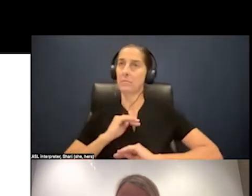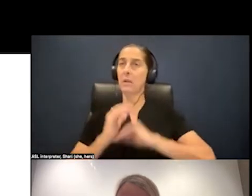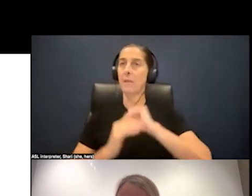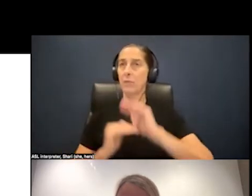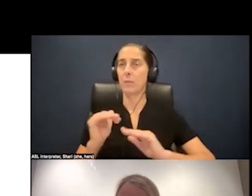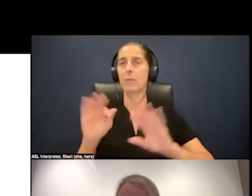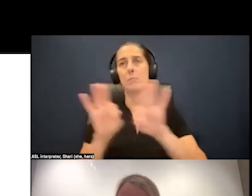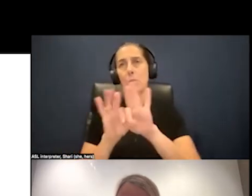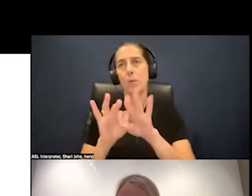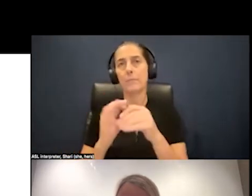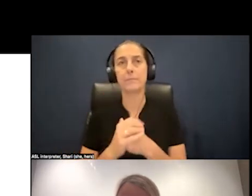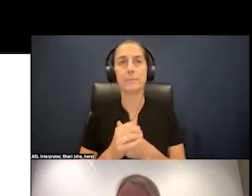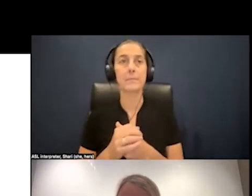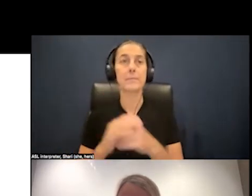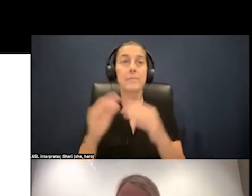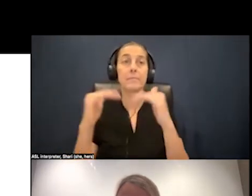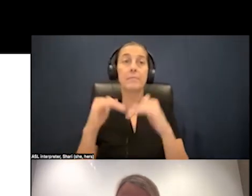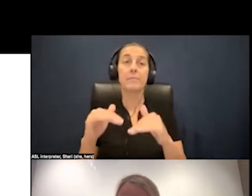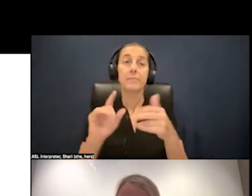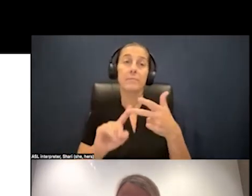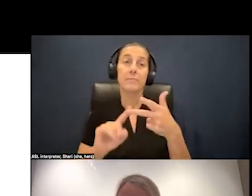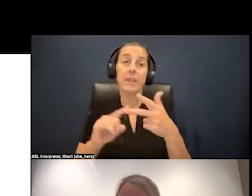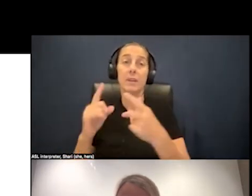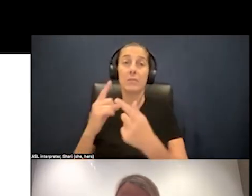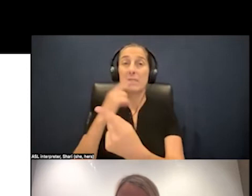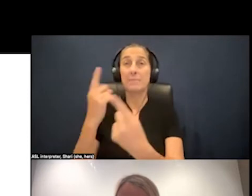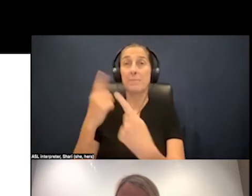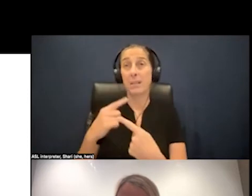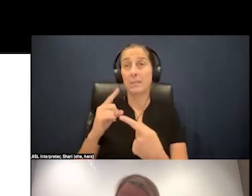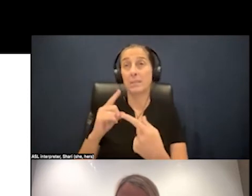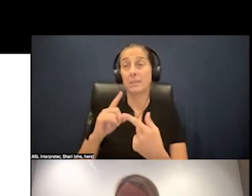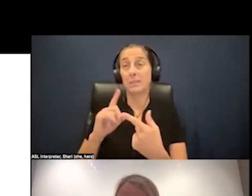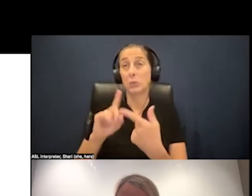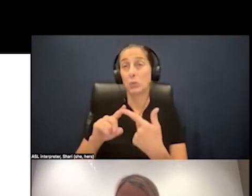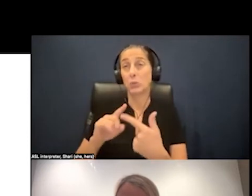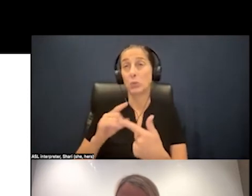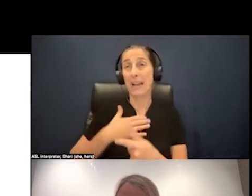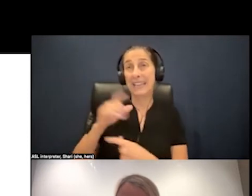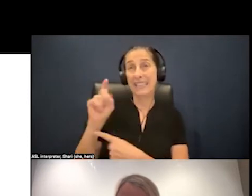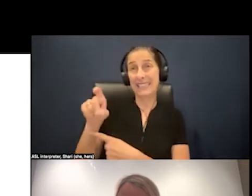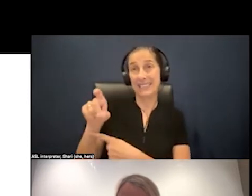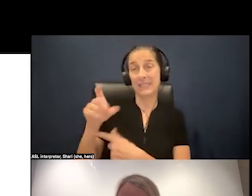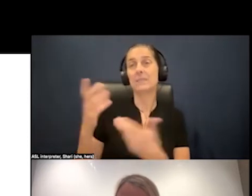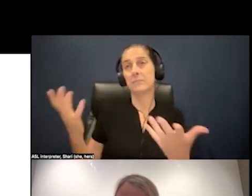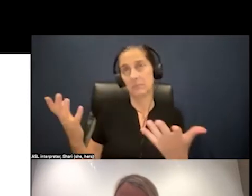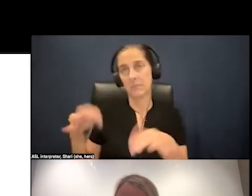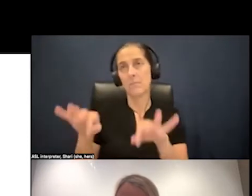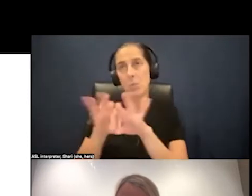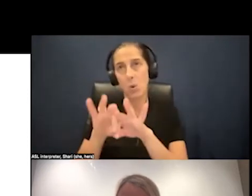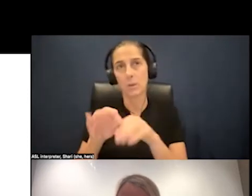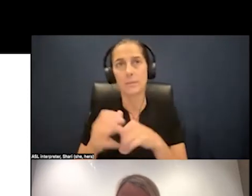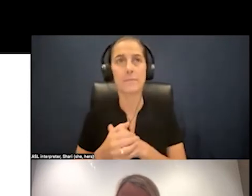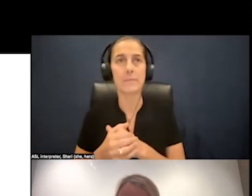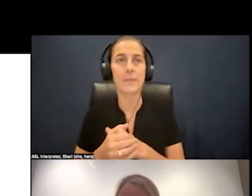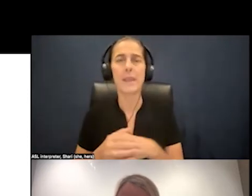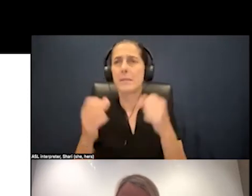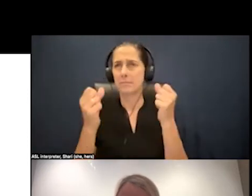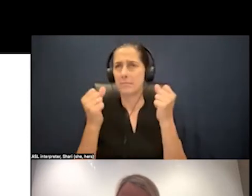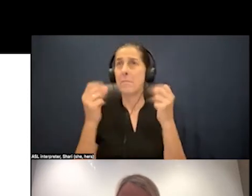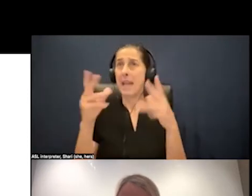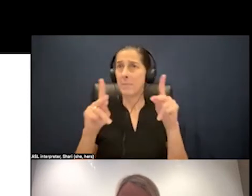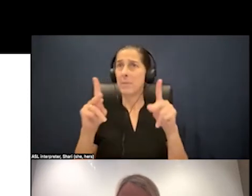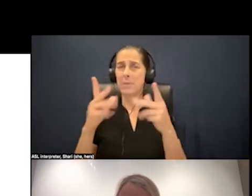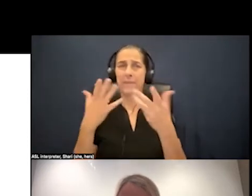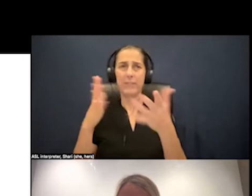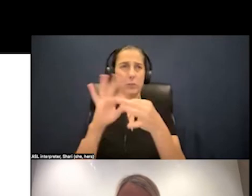Being responsive to your needs also goes right into that, along with, as actually multiple folks have mentioned at this point, being able